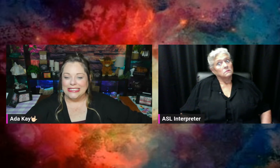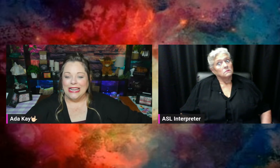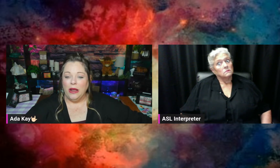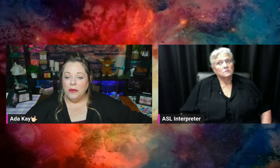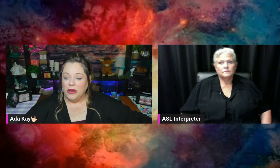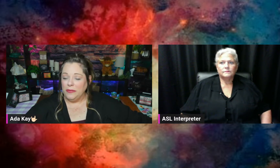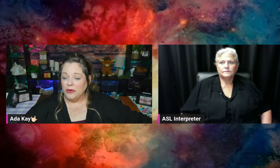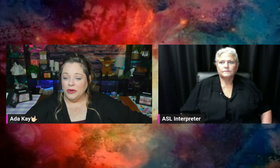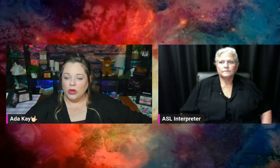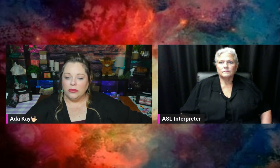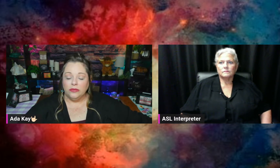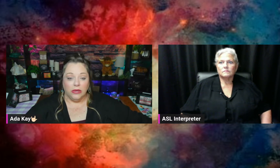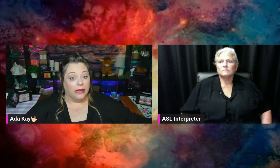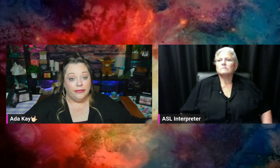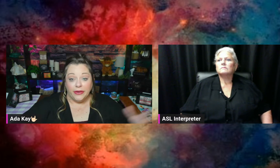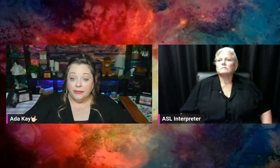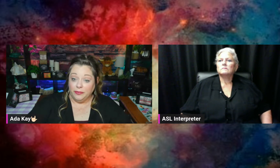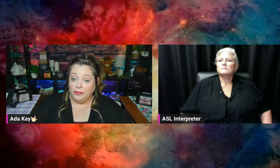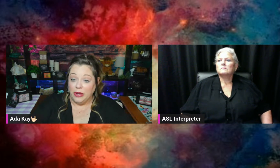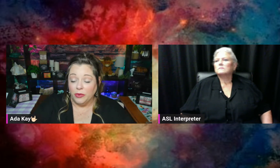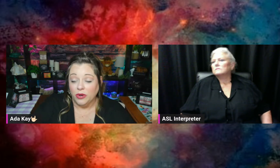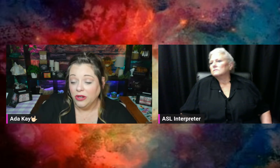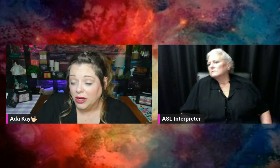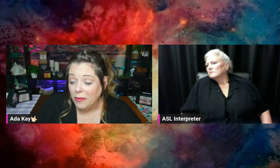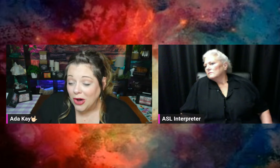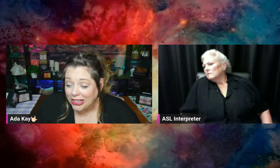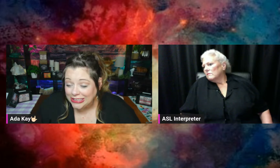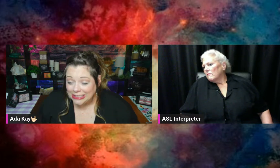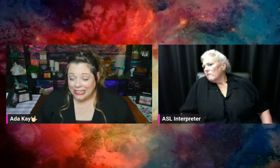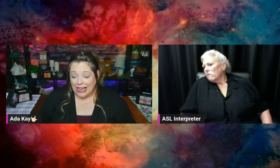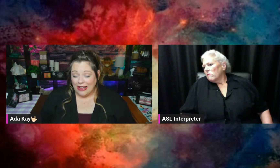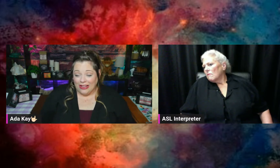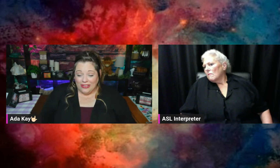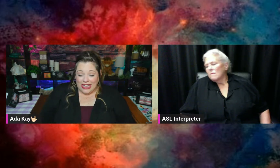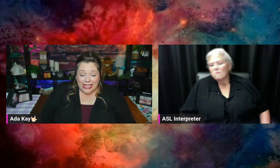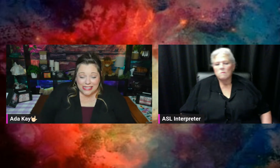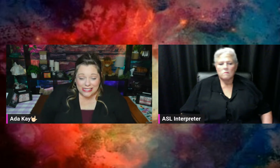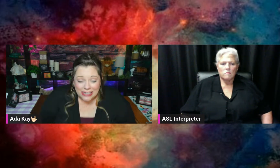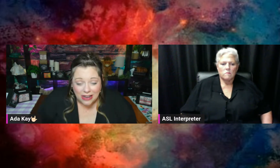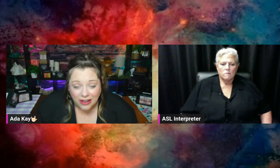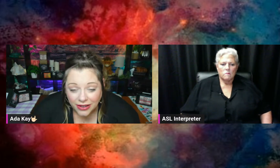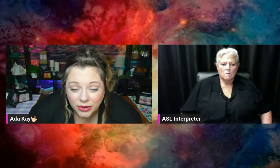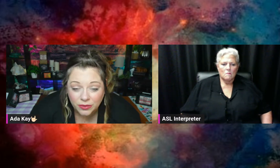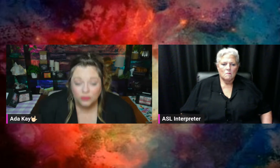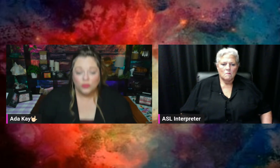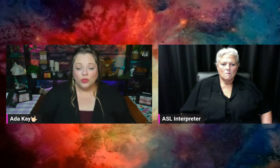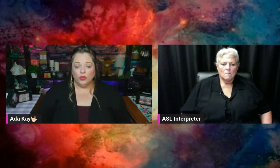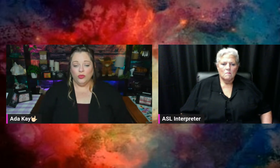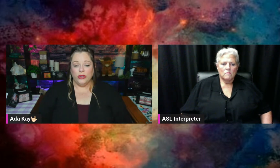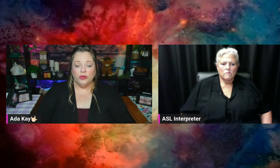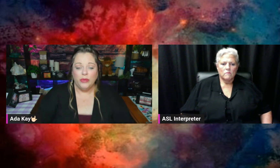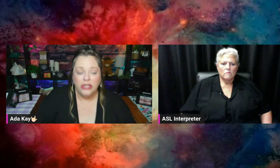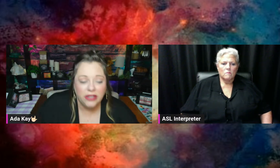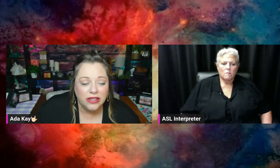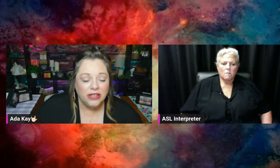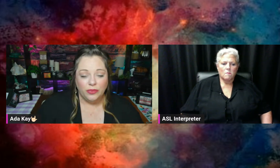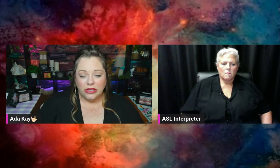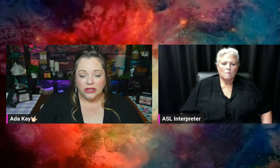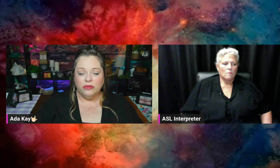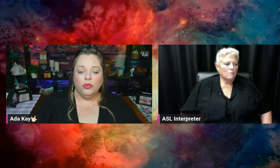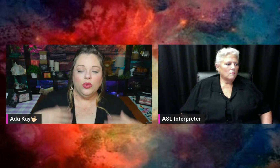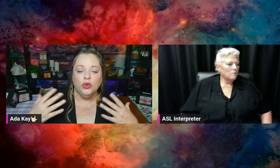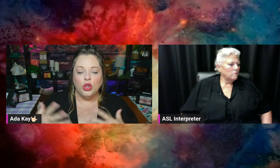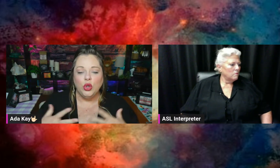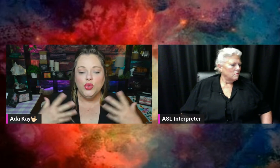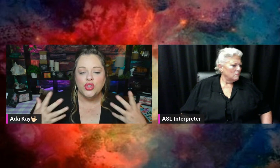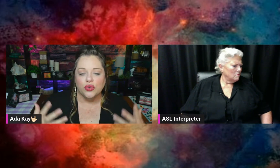want. People, people can come on. I'll have guests. It'll be a